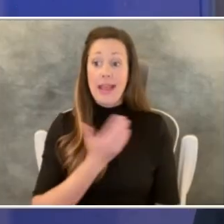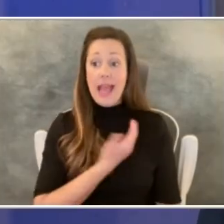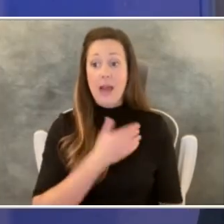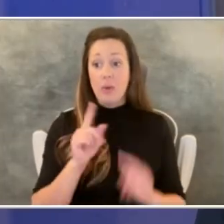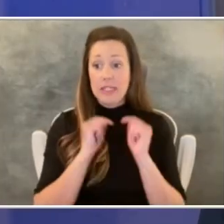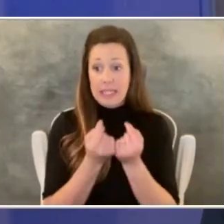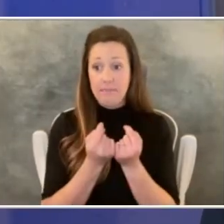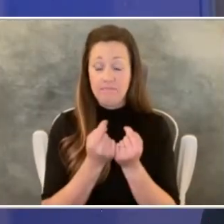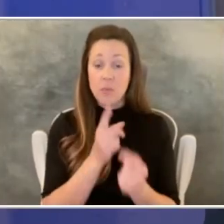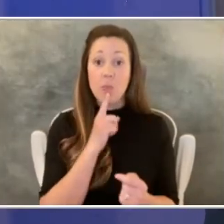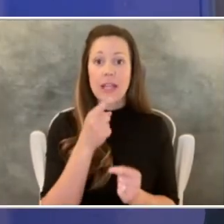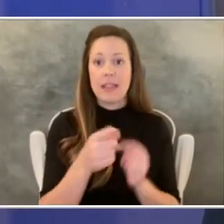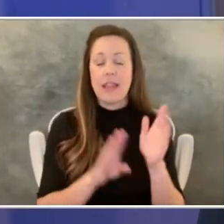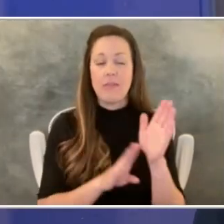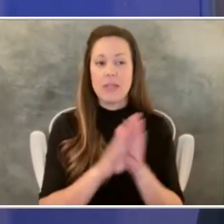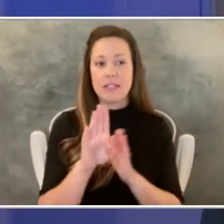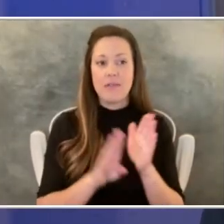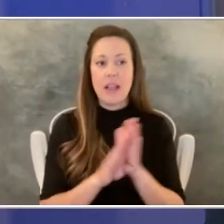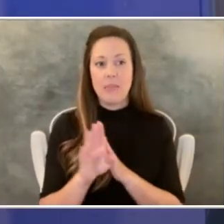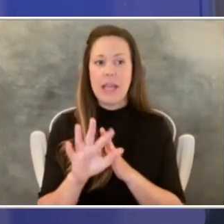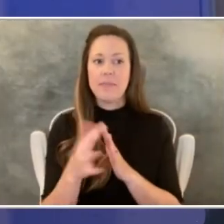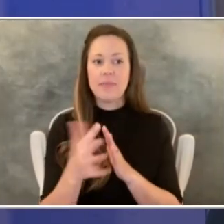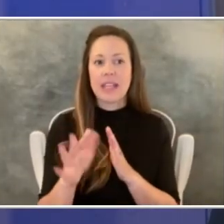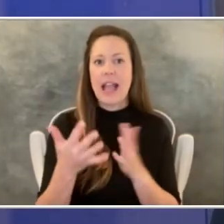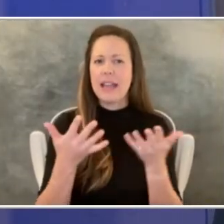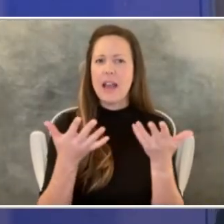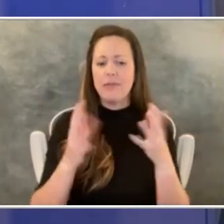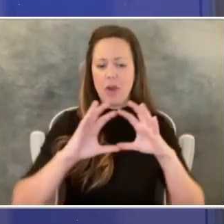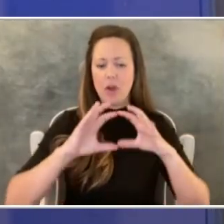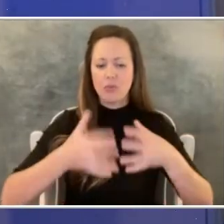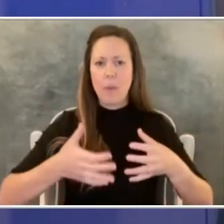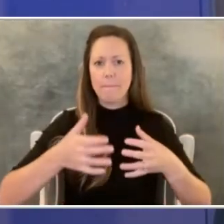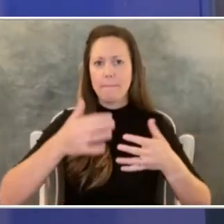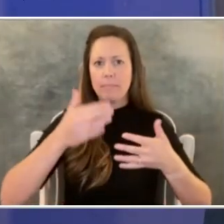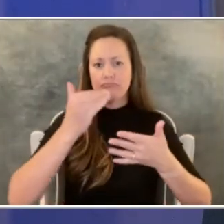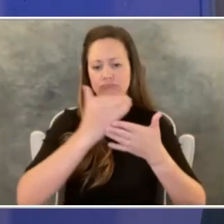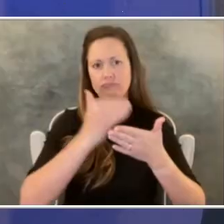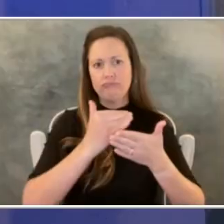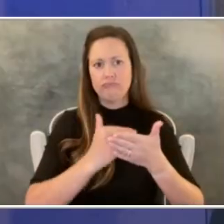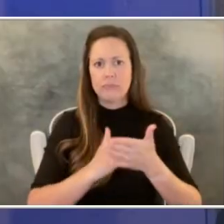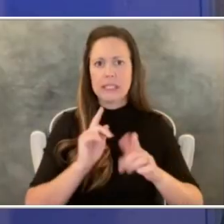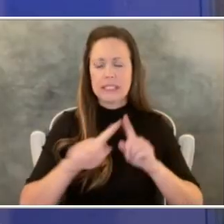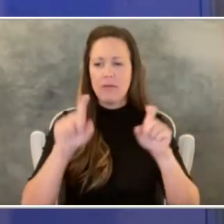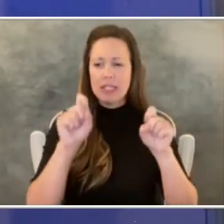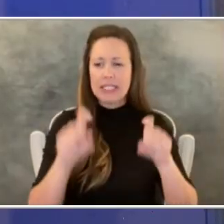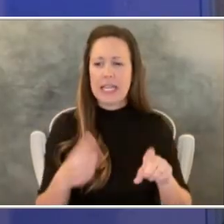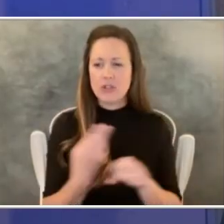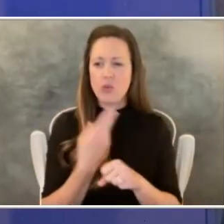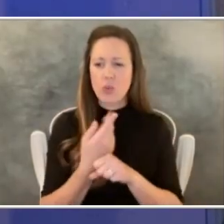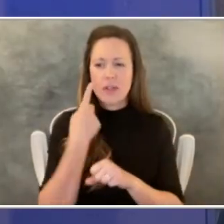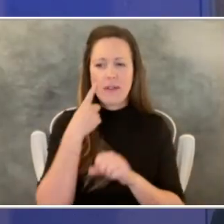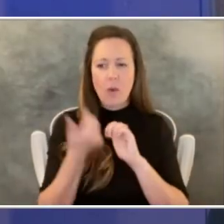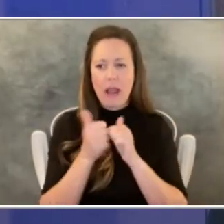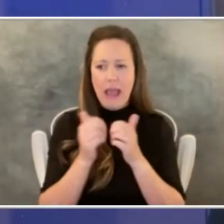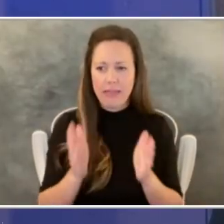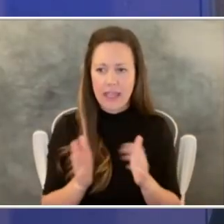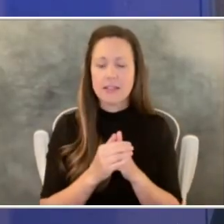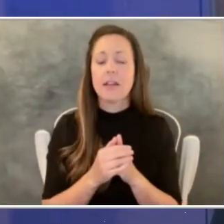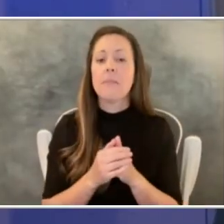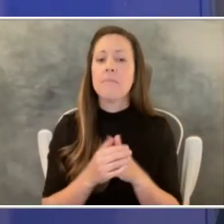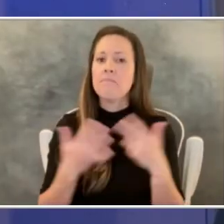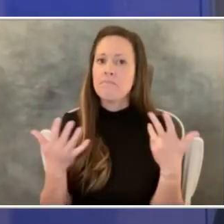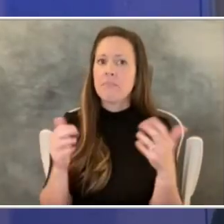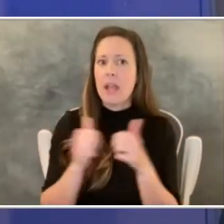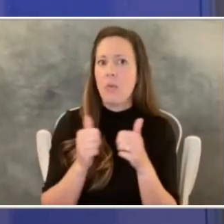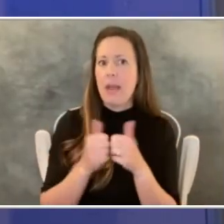been developing a kind of a battery of tests that we use with all of our athletes, towards those later stages of the rehab process when trying to